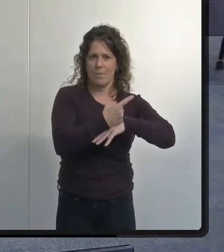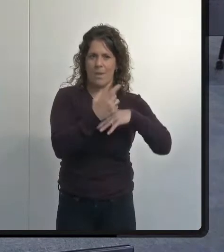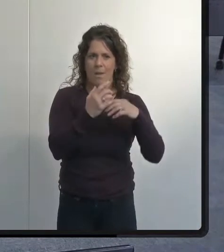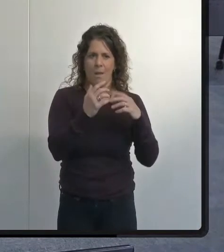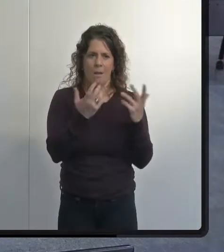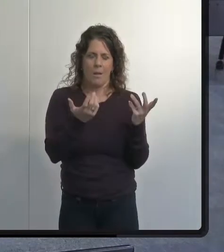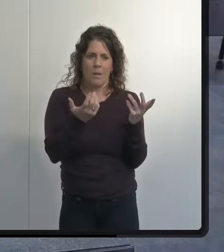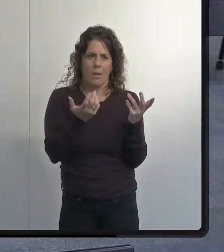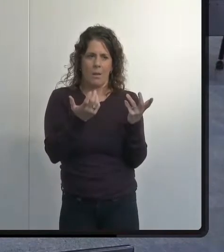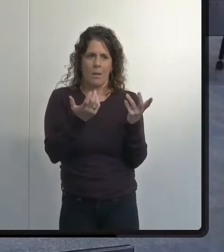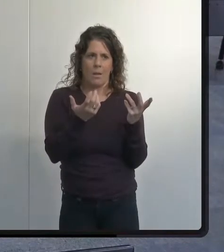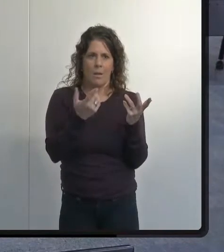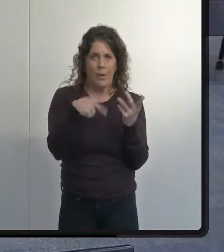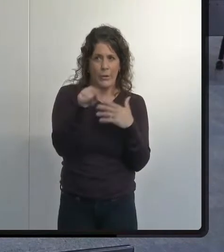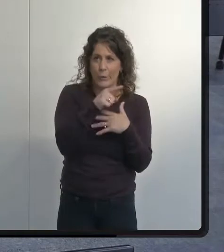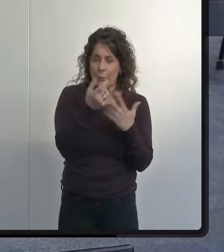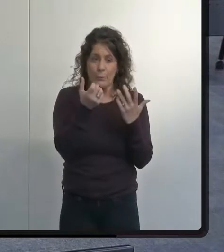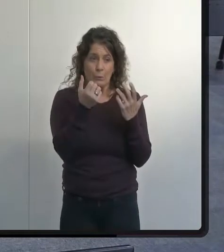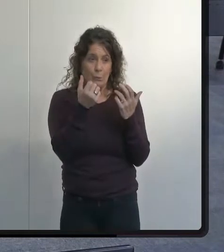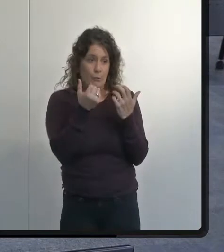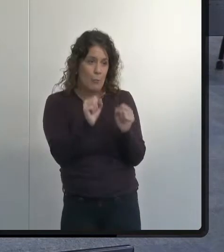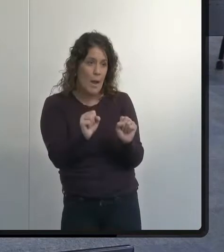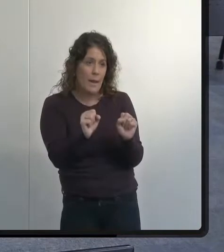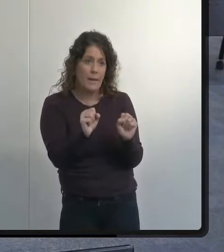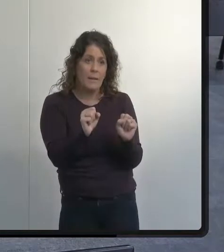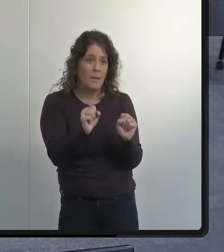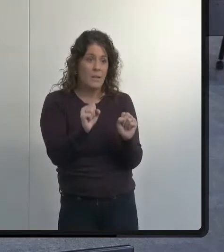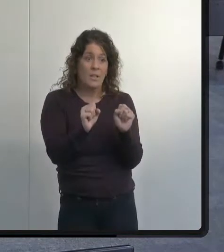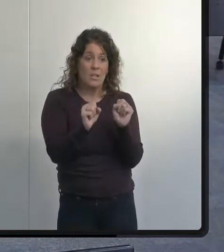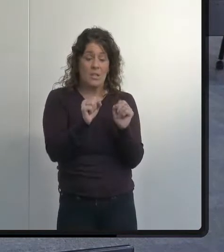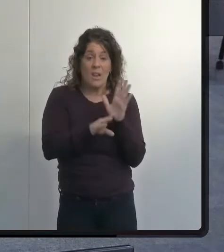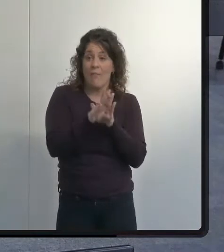how hard are you guys pushing to get this antibody testing?